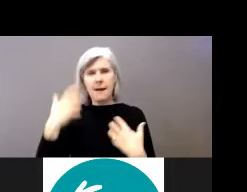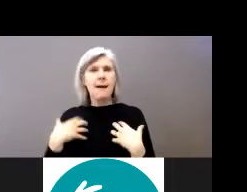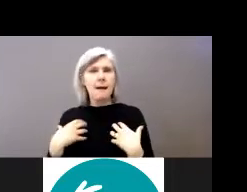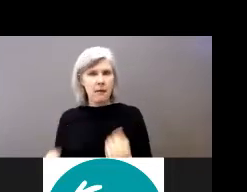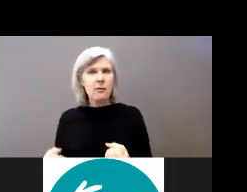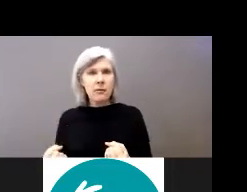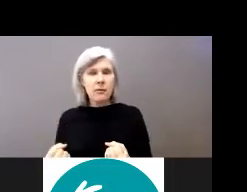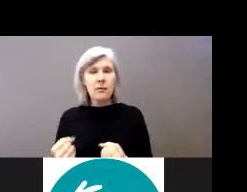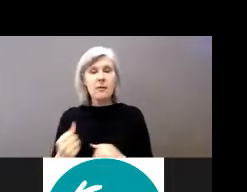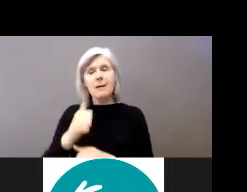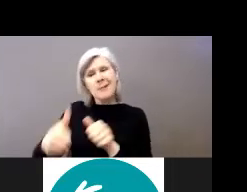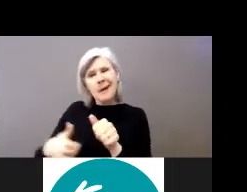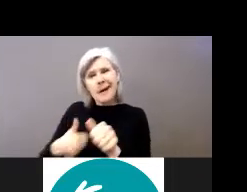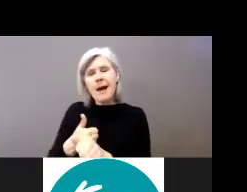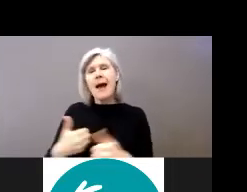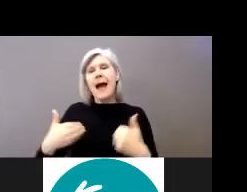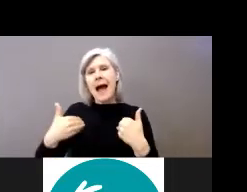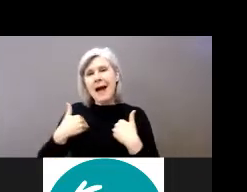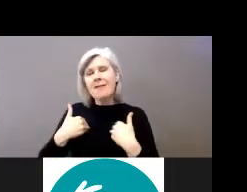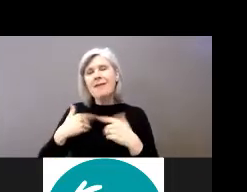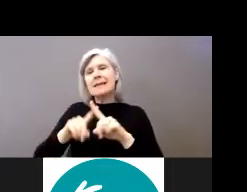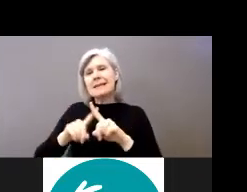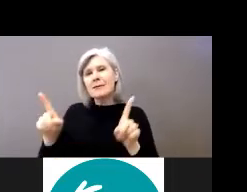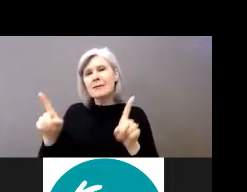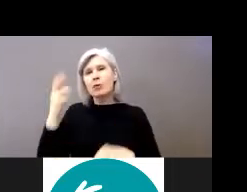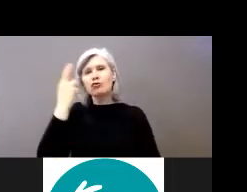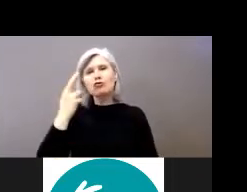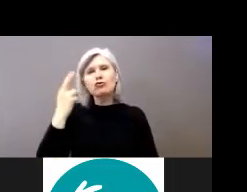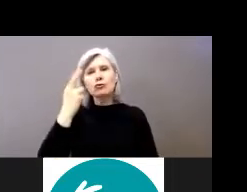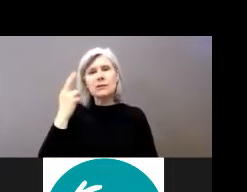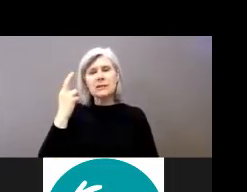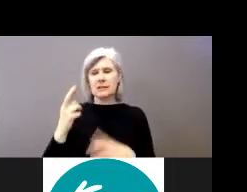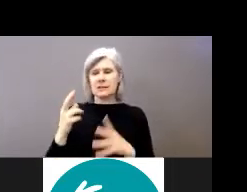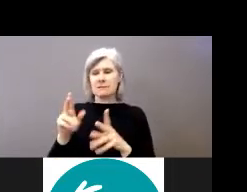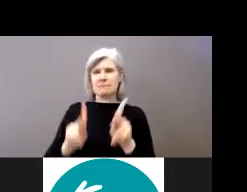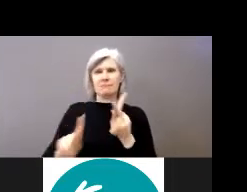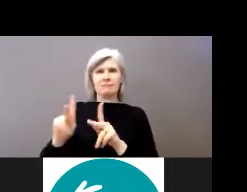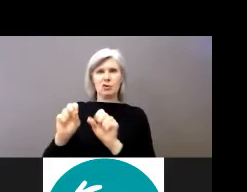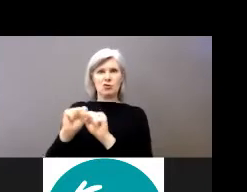that underlie this phenotypic